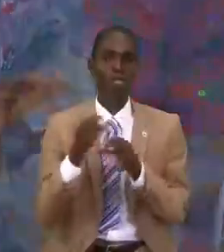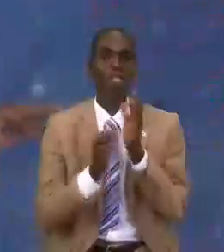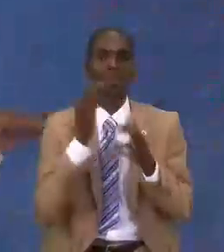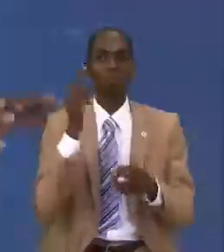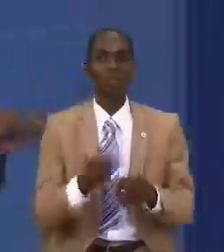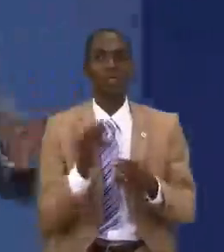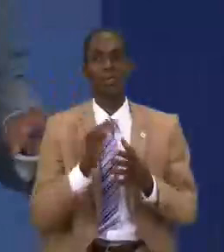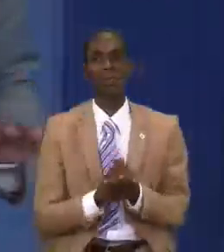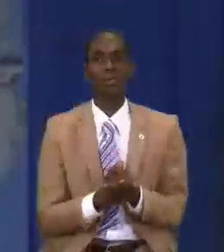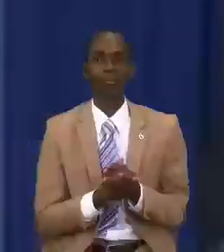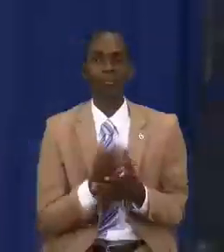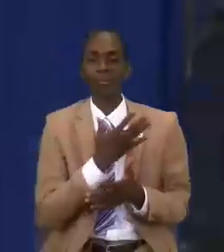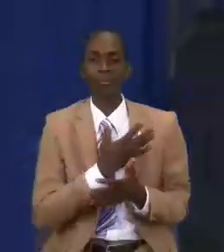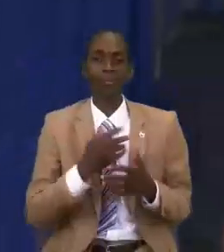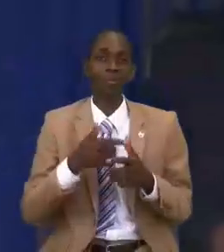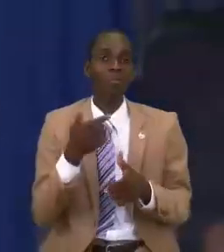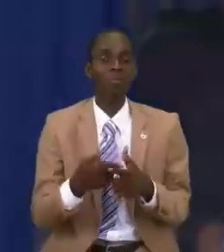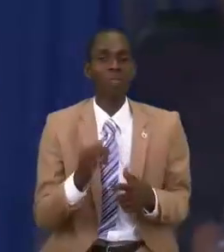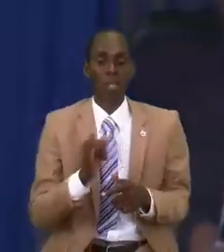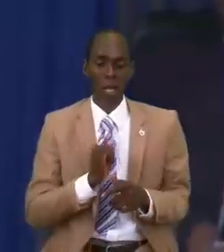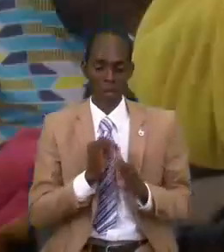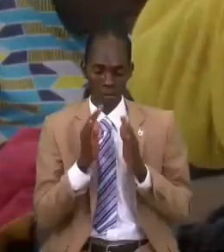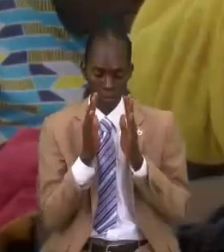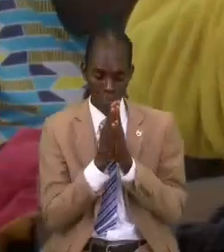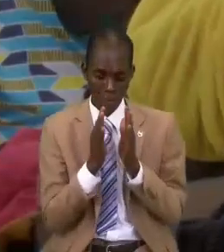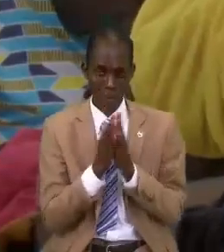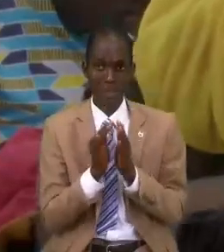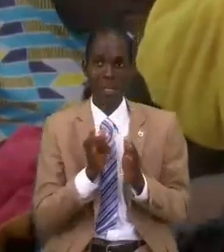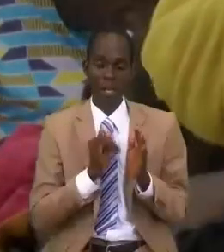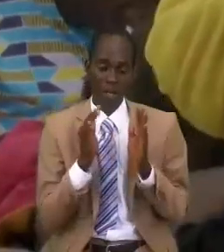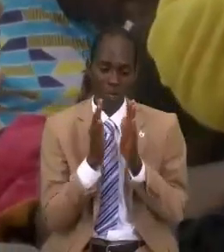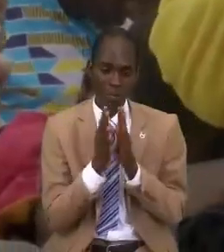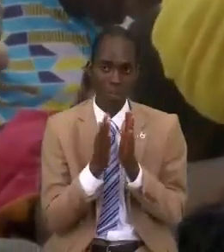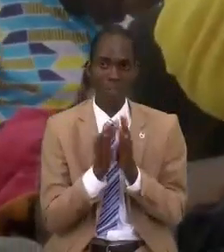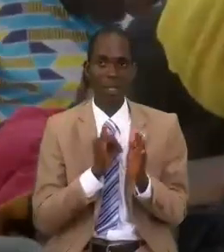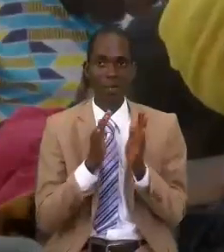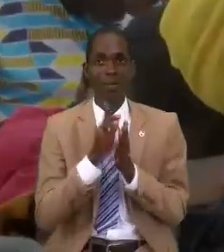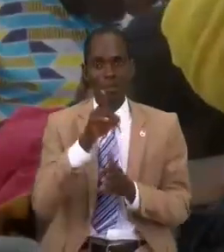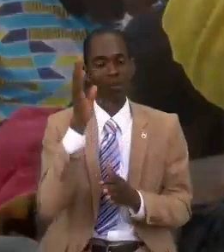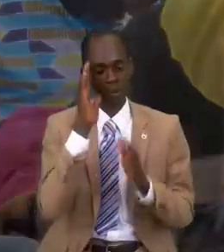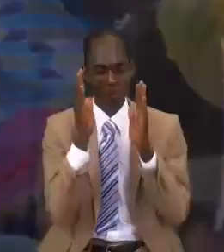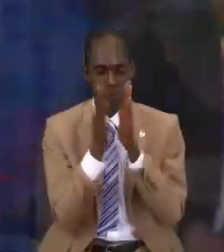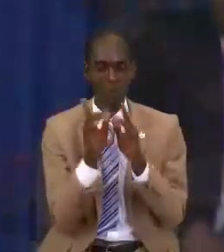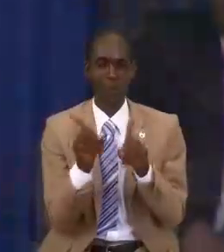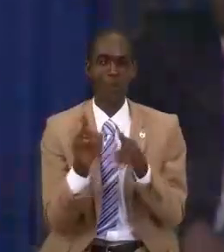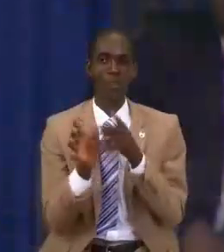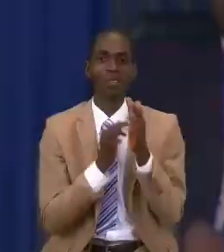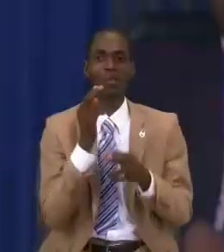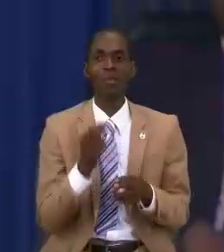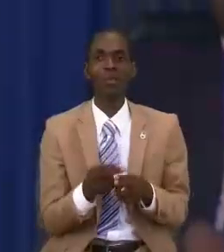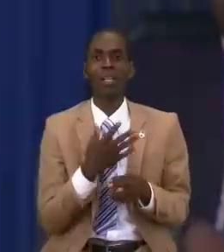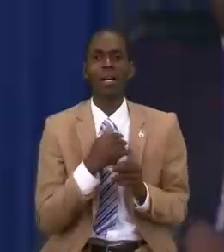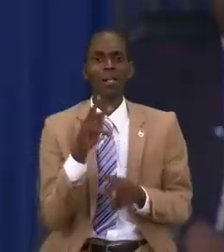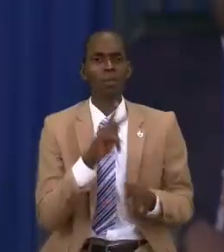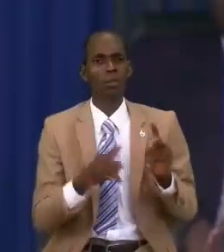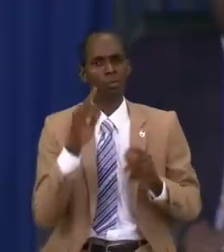I preach. I preach. You will pray. Yeah. And you know, people think it's humility, will say, and we